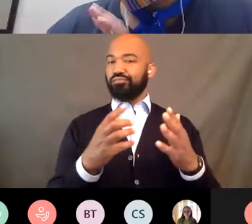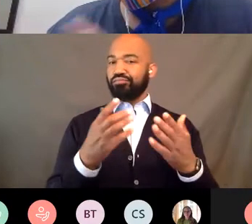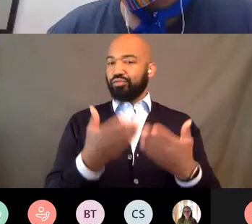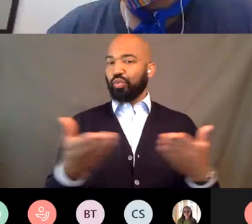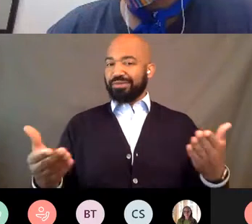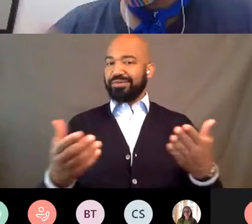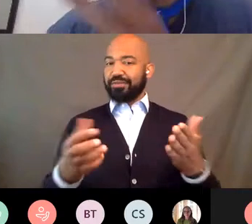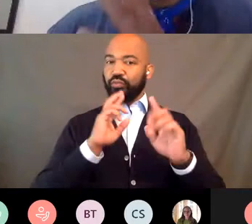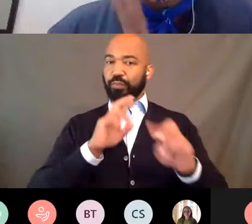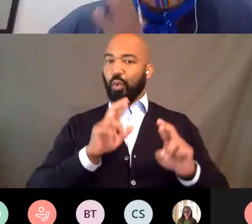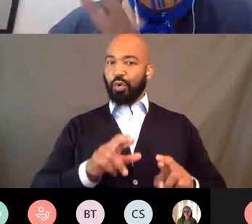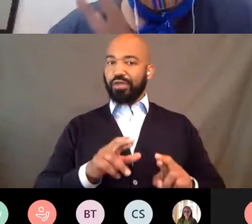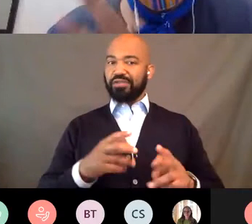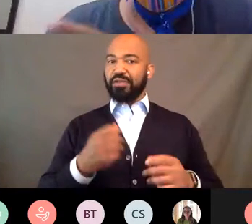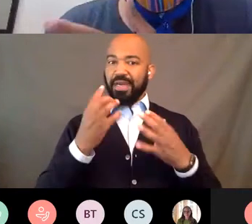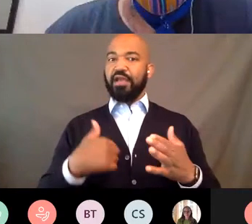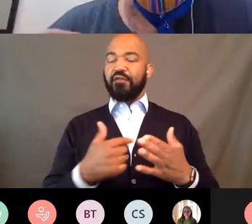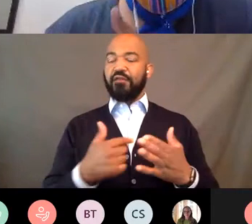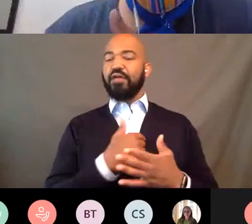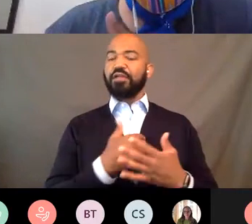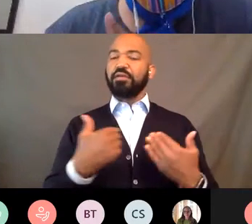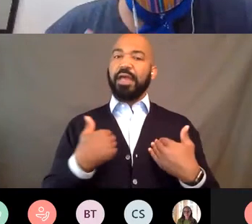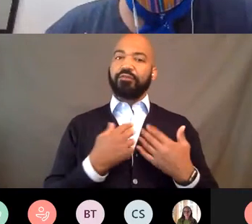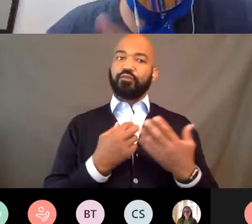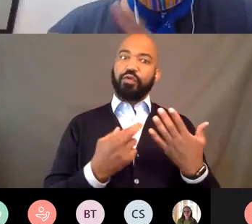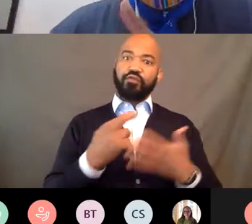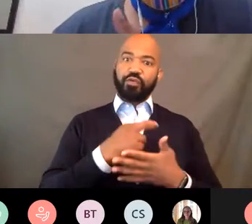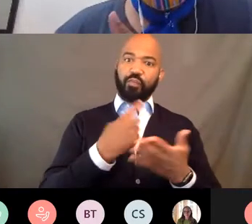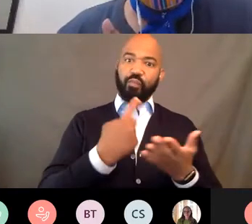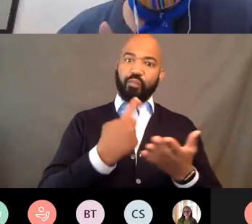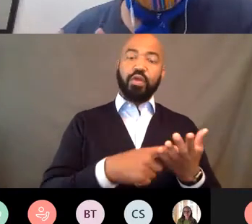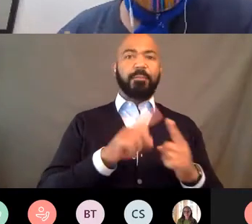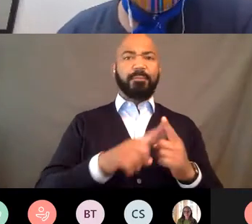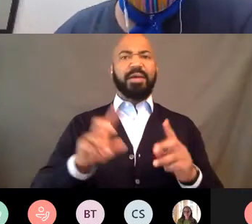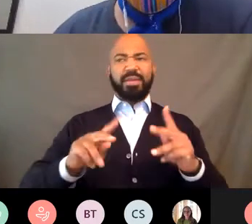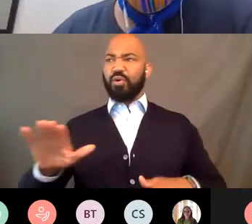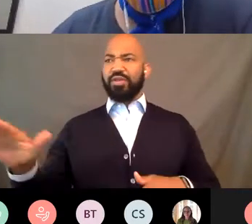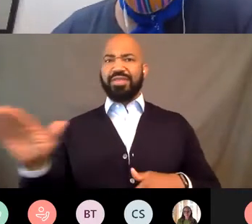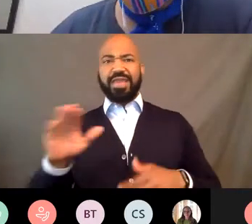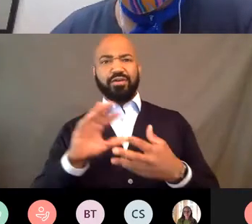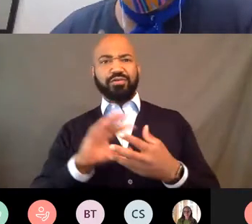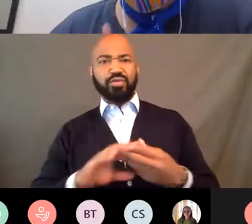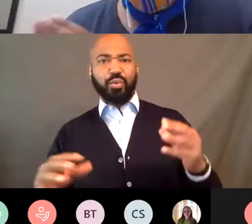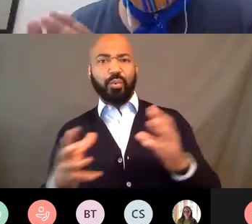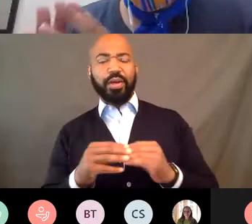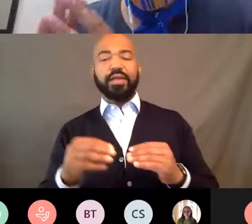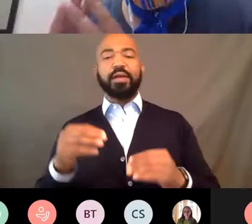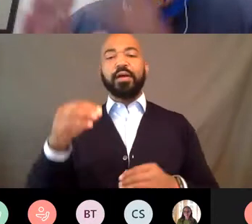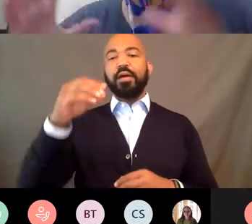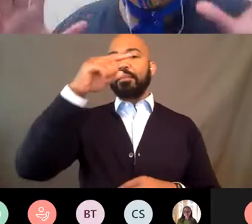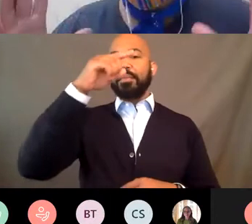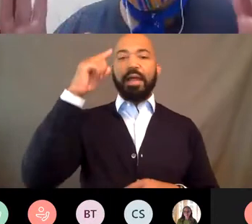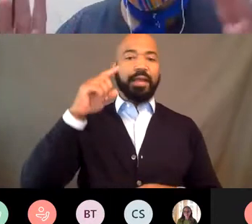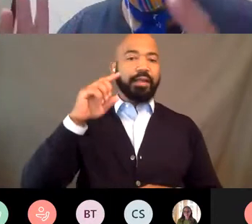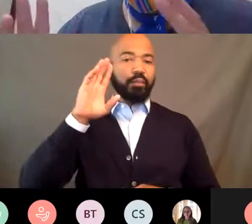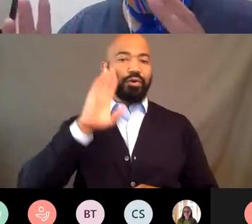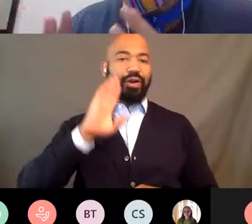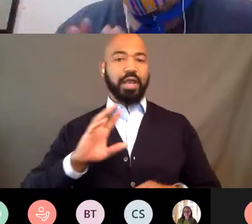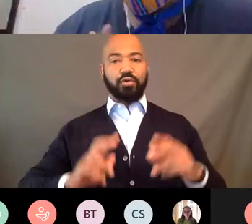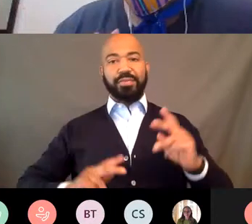reviewed this, but also just anecdotally, we see these issues, especially within Black and Brown neighborhoods where there's an incredible amount